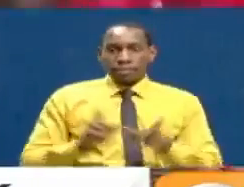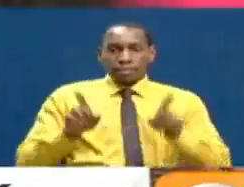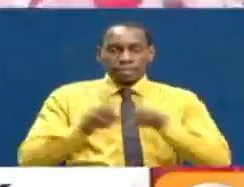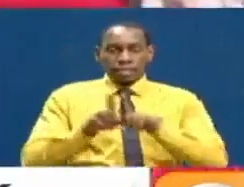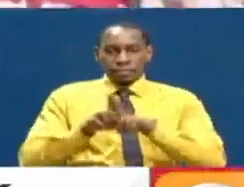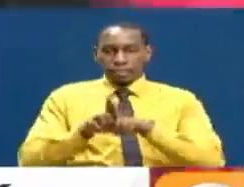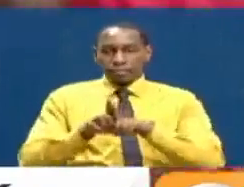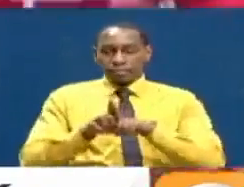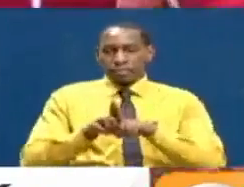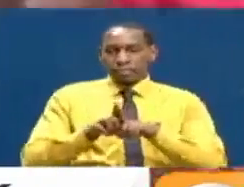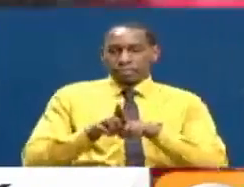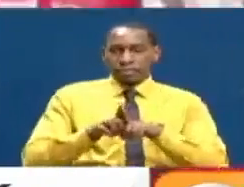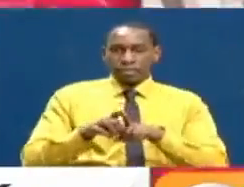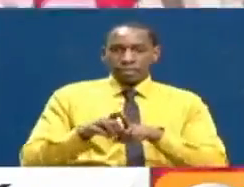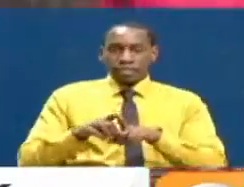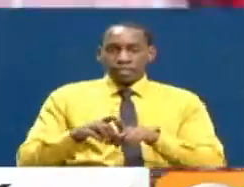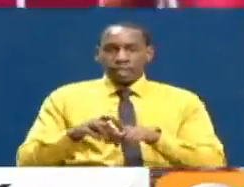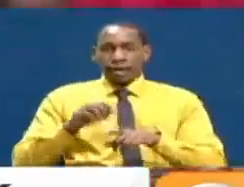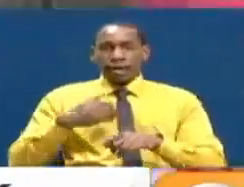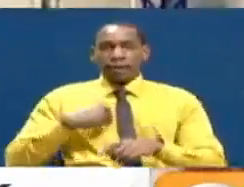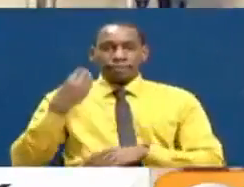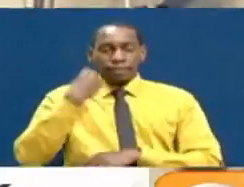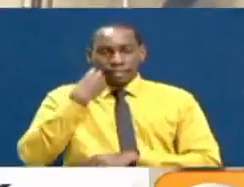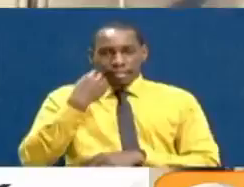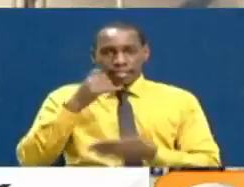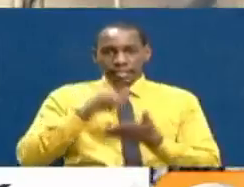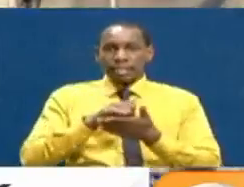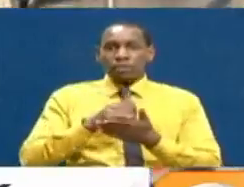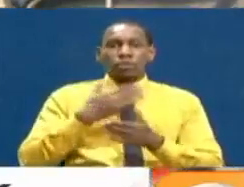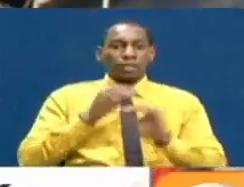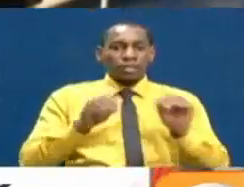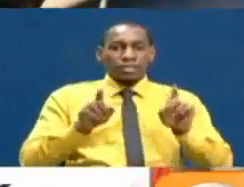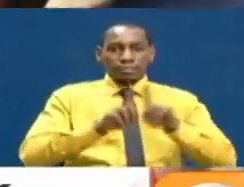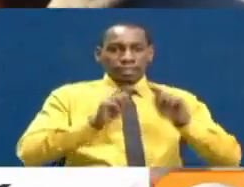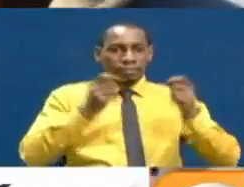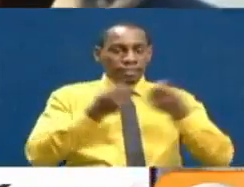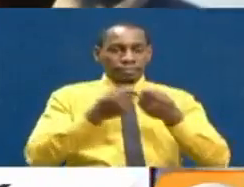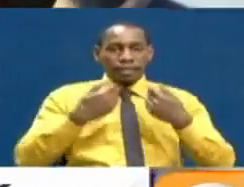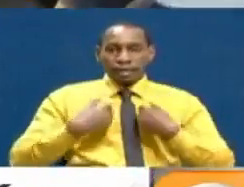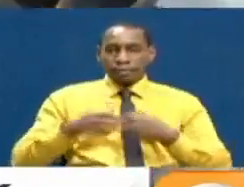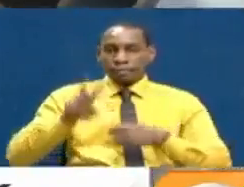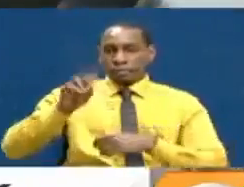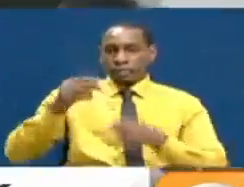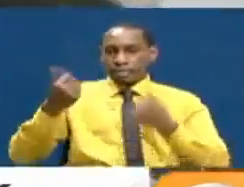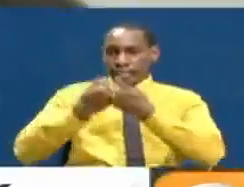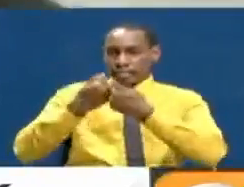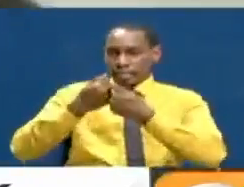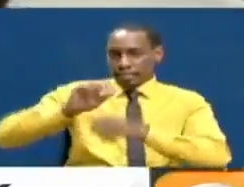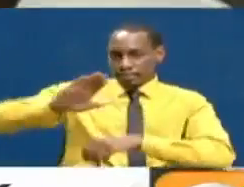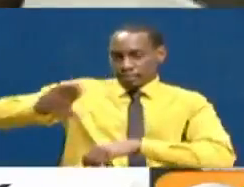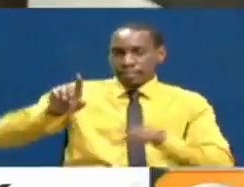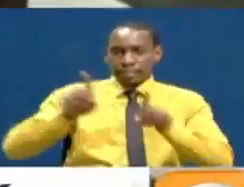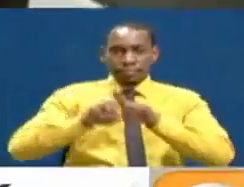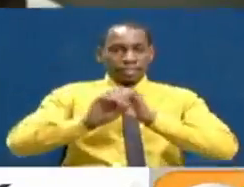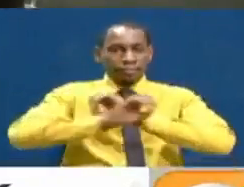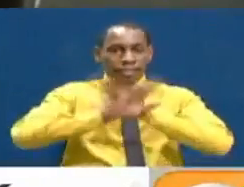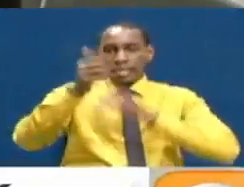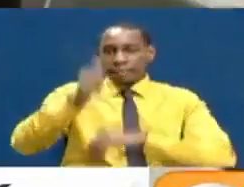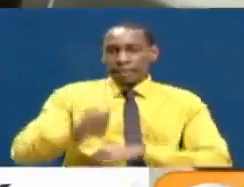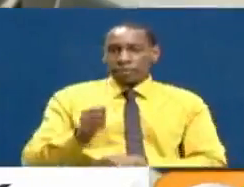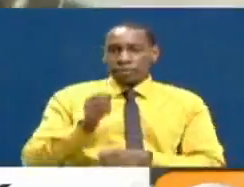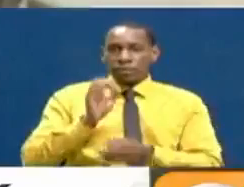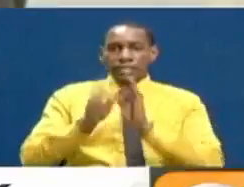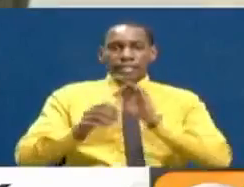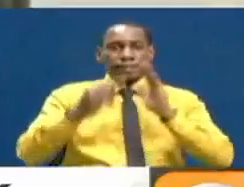is also a disease that Okall is trying not to catch. Okall's club still has more than 20 games to go, and it's still unclear whether the league